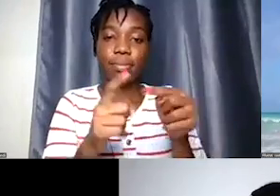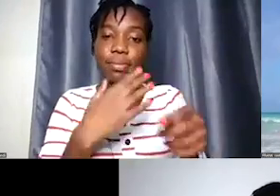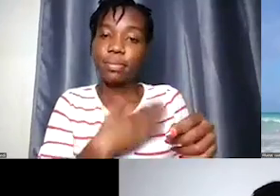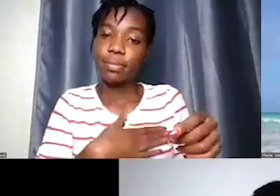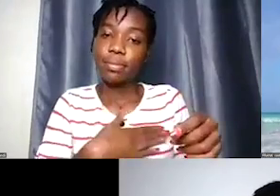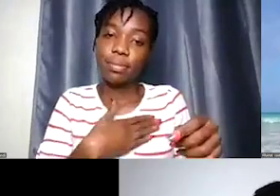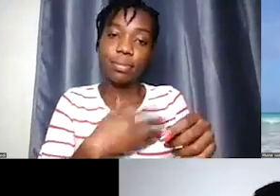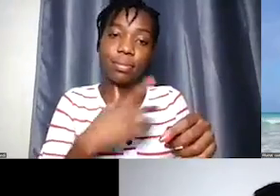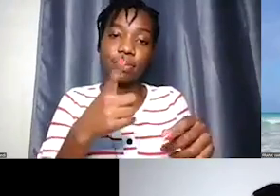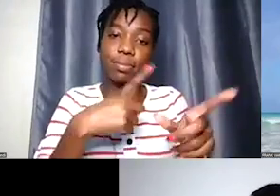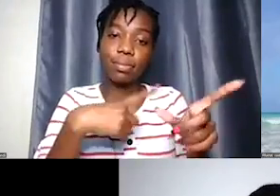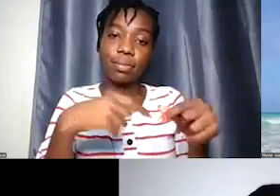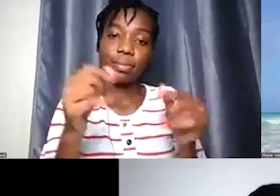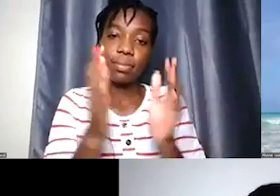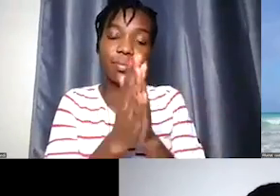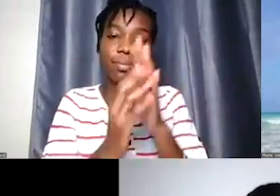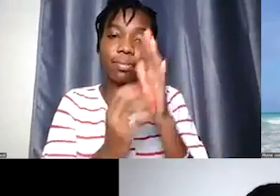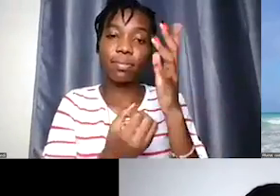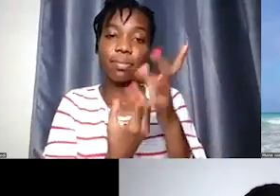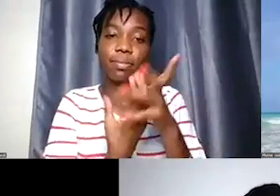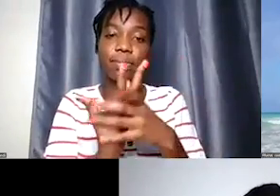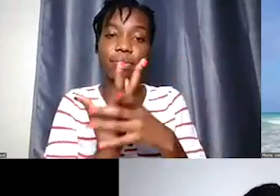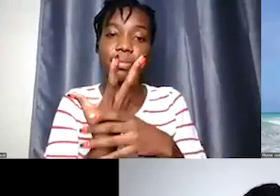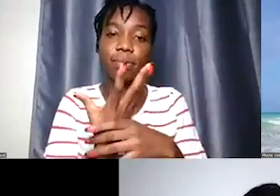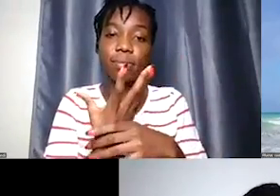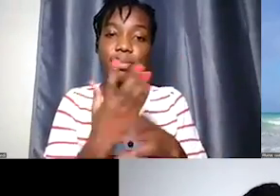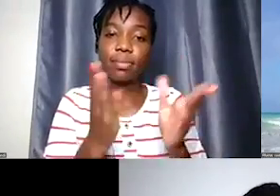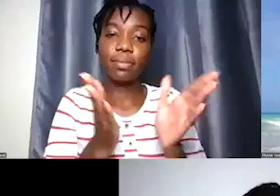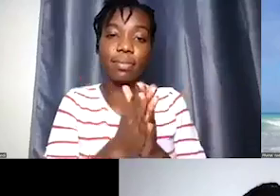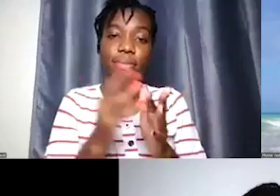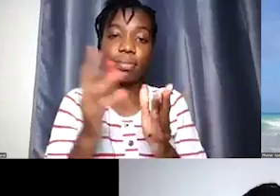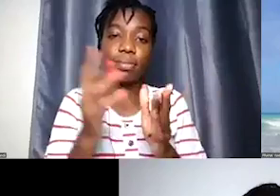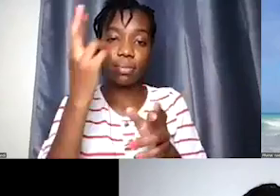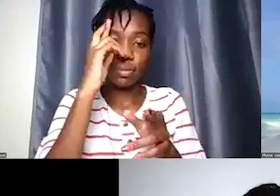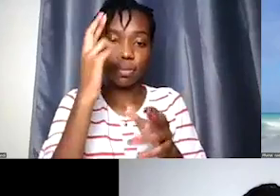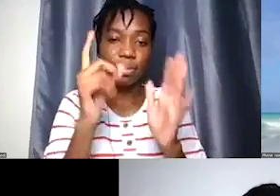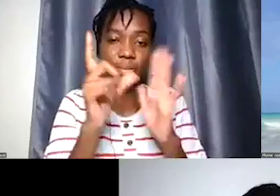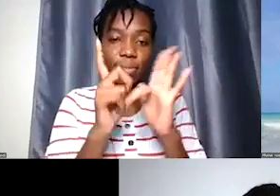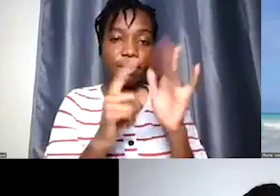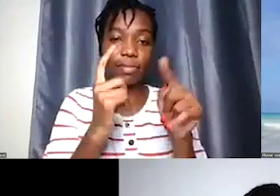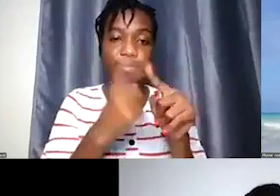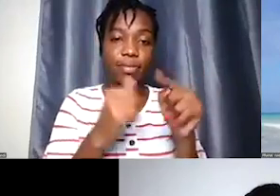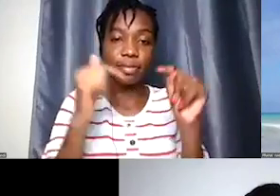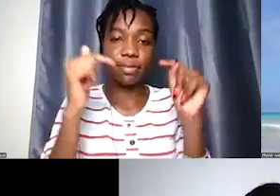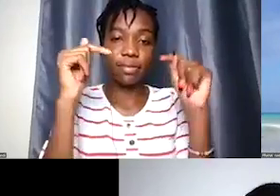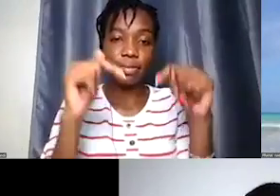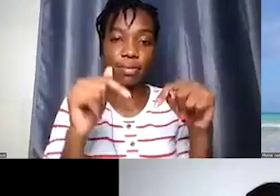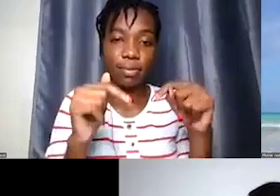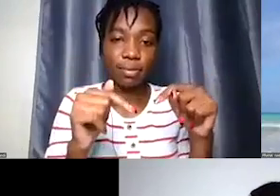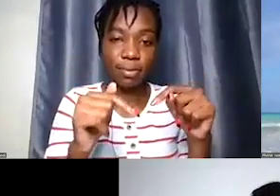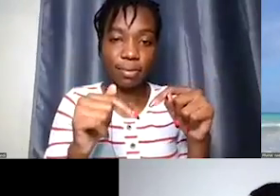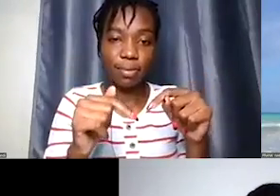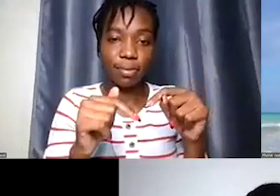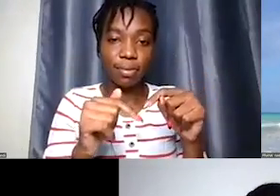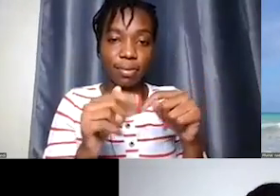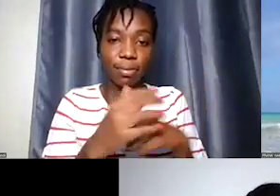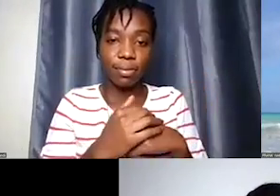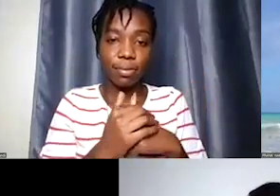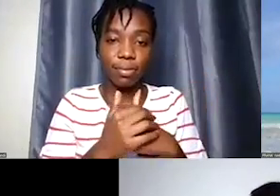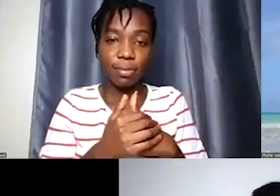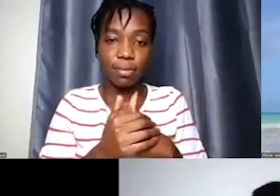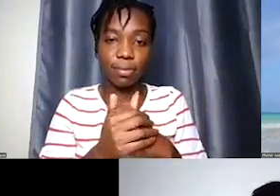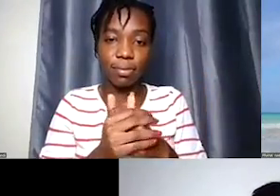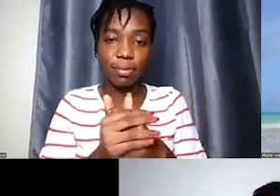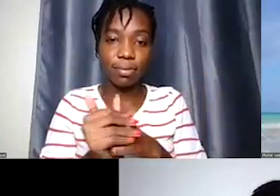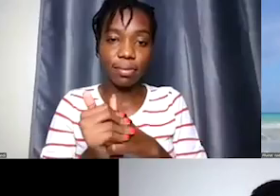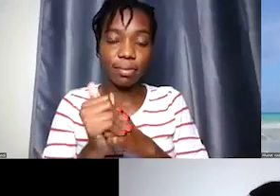and grow. Remember your lessons from today. And yes, yes, you are part